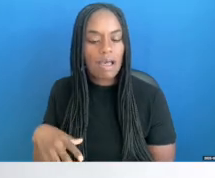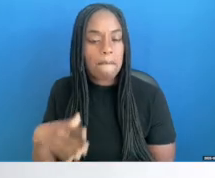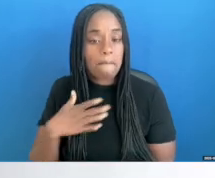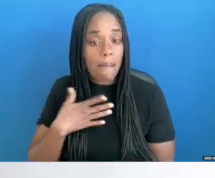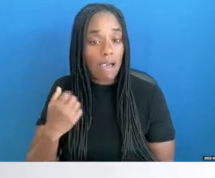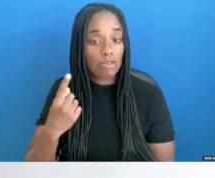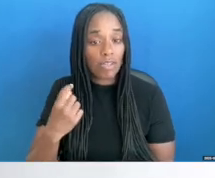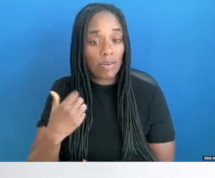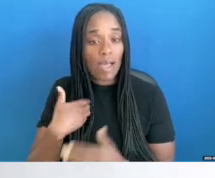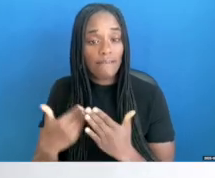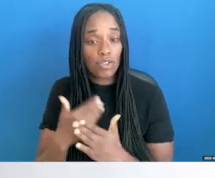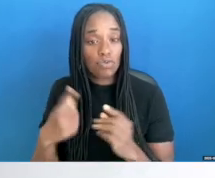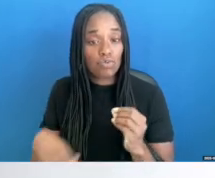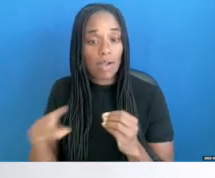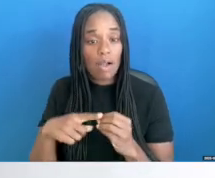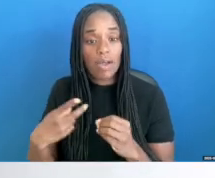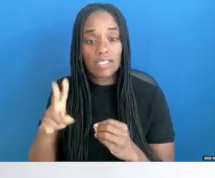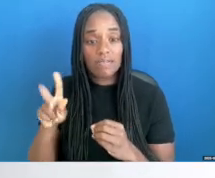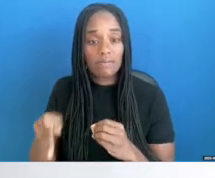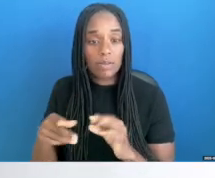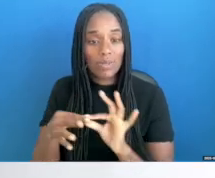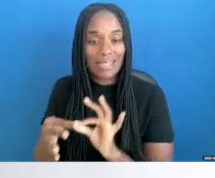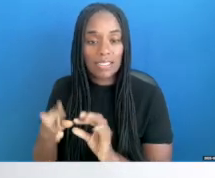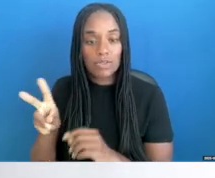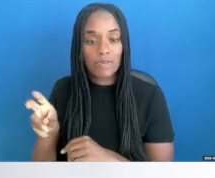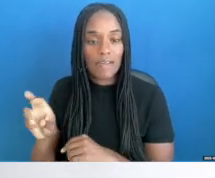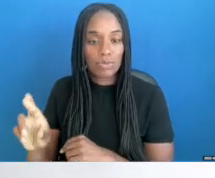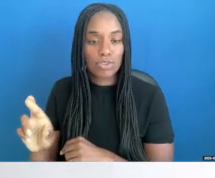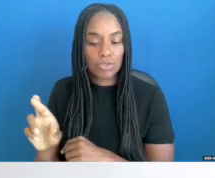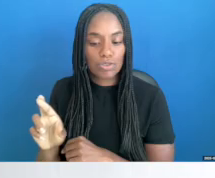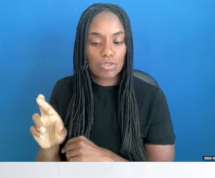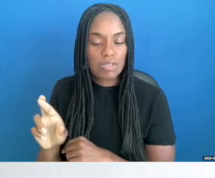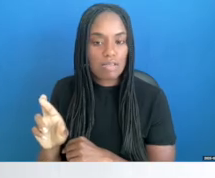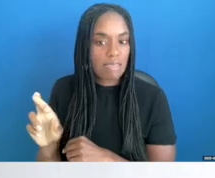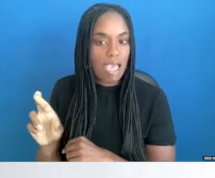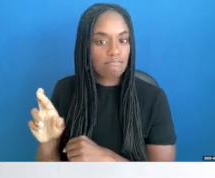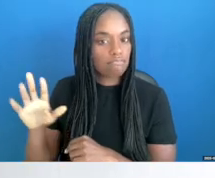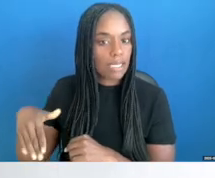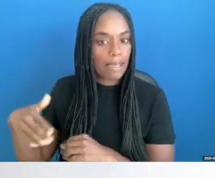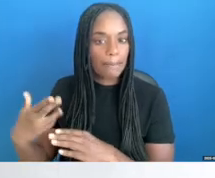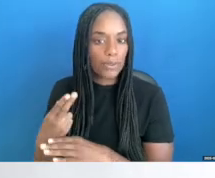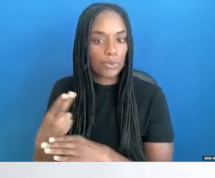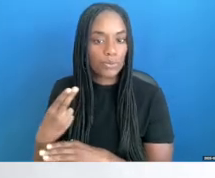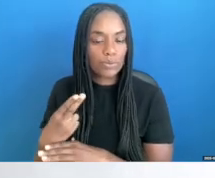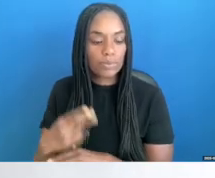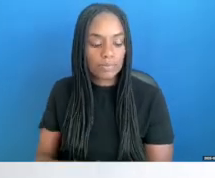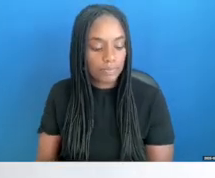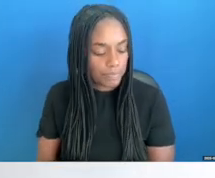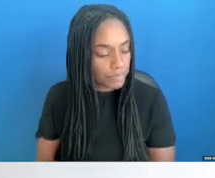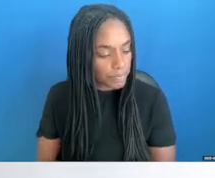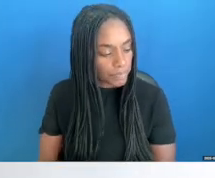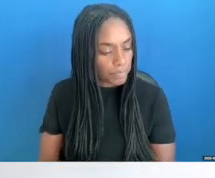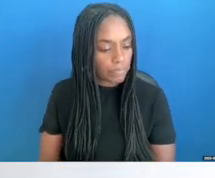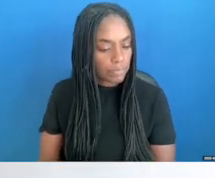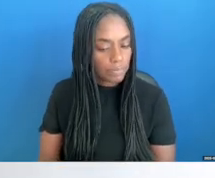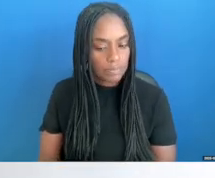round of HVIP related to vouchers that weren't used. And so I was wondering, it